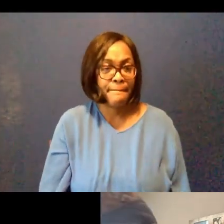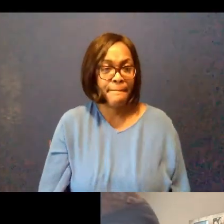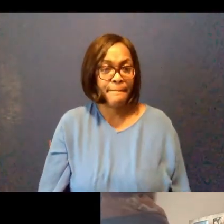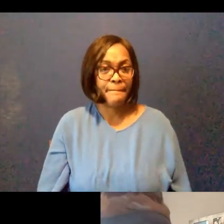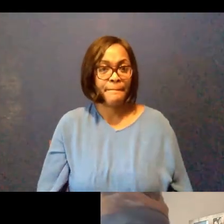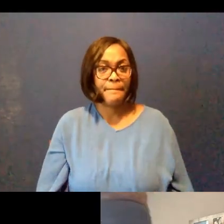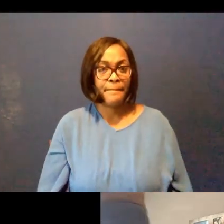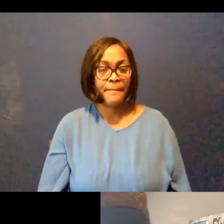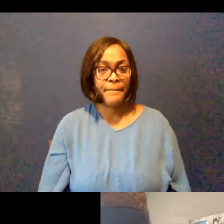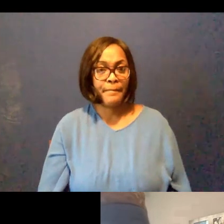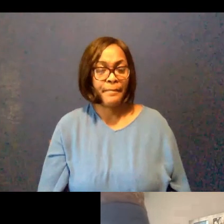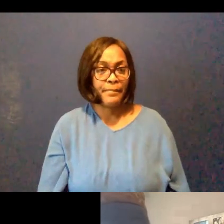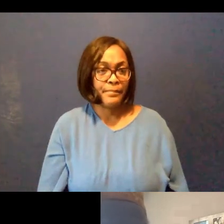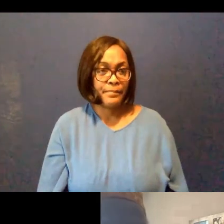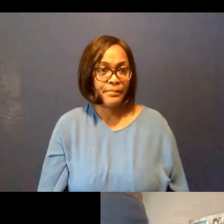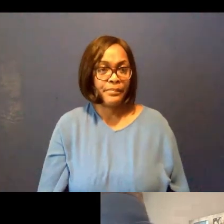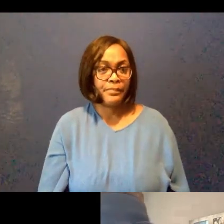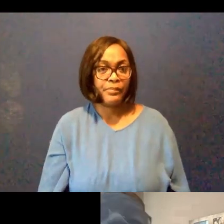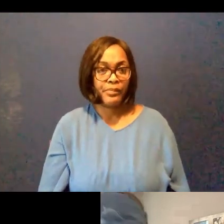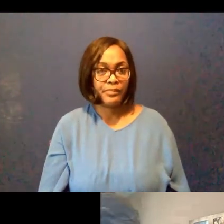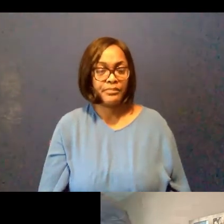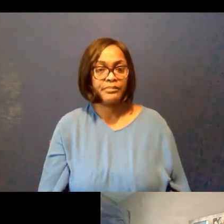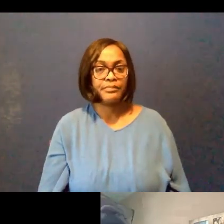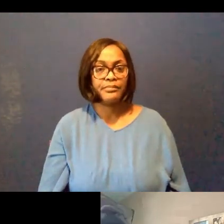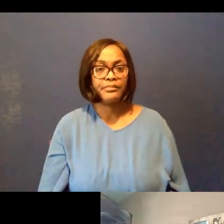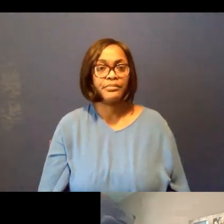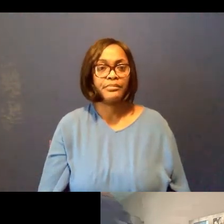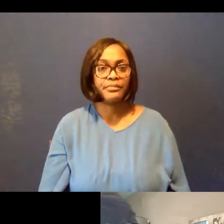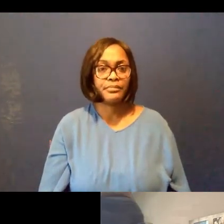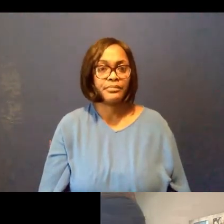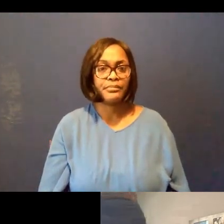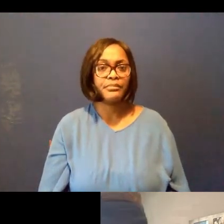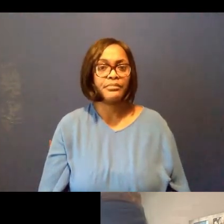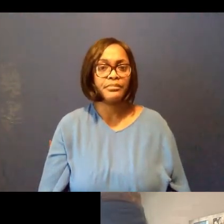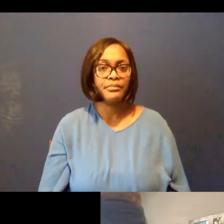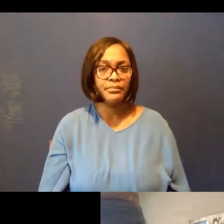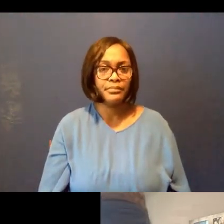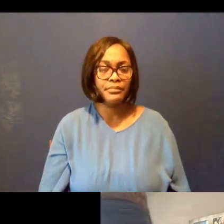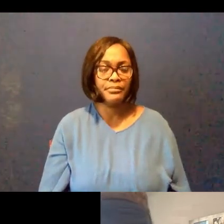with their disabled child in this